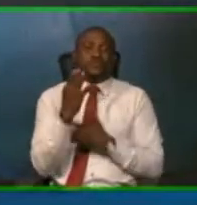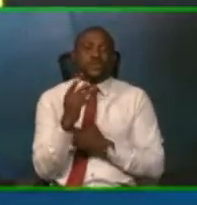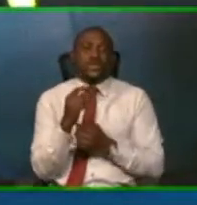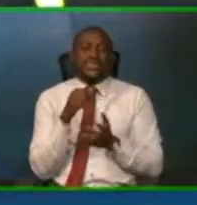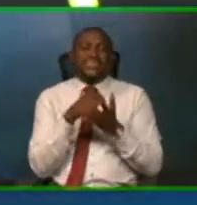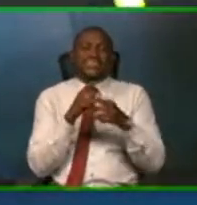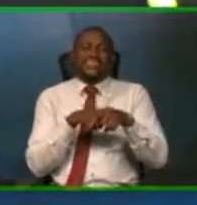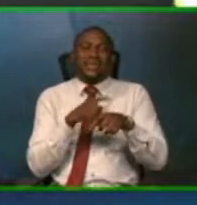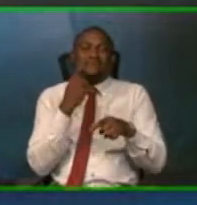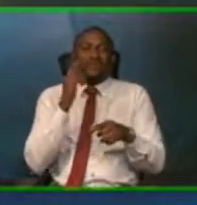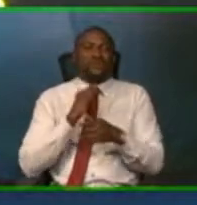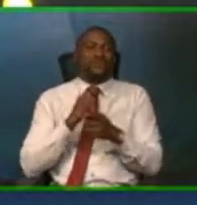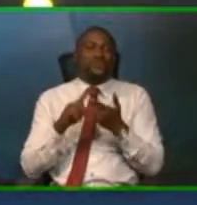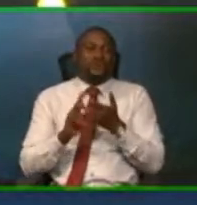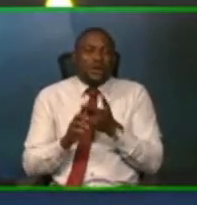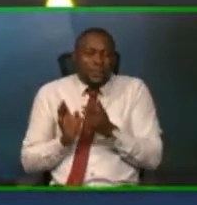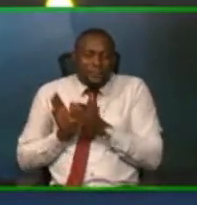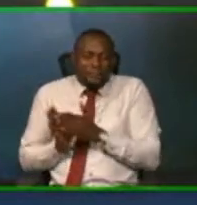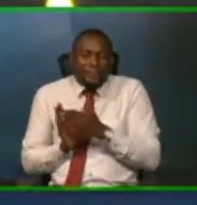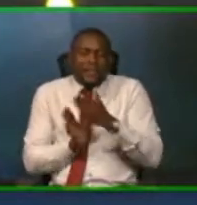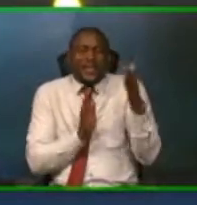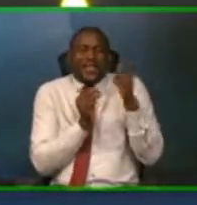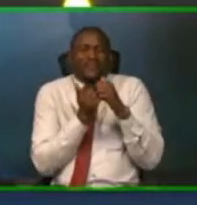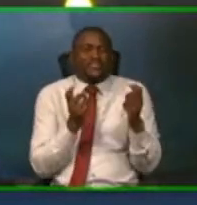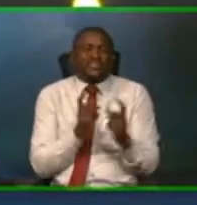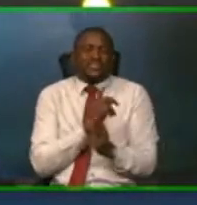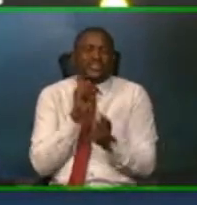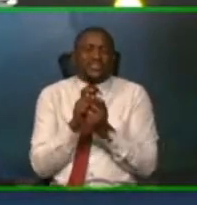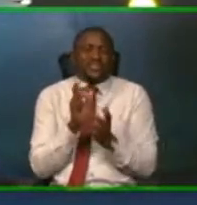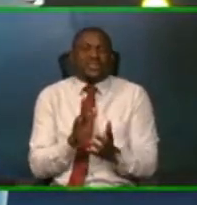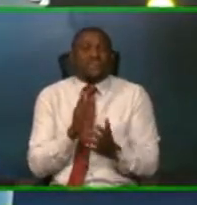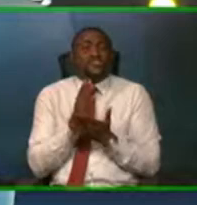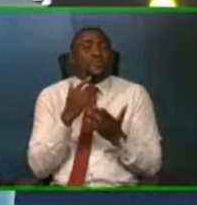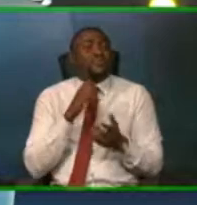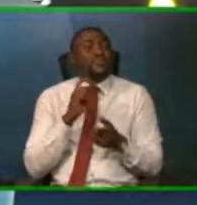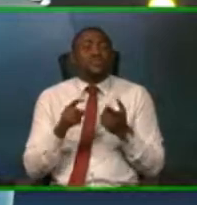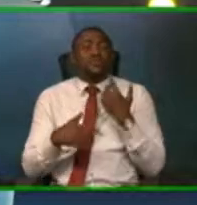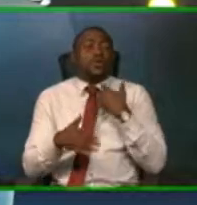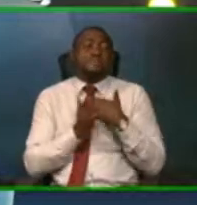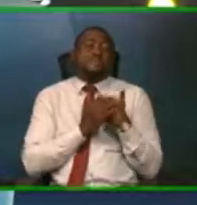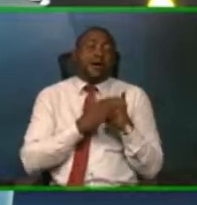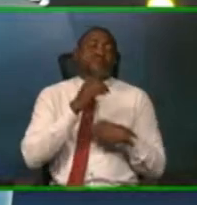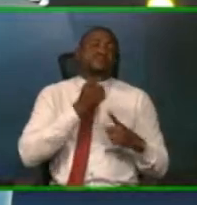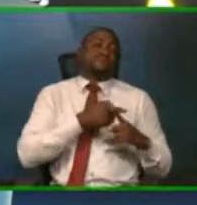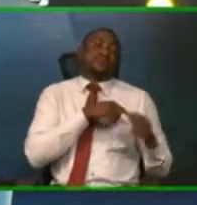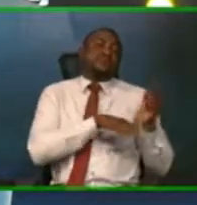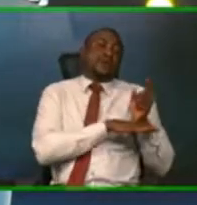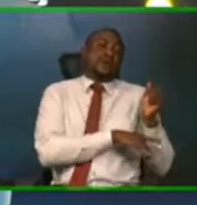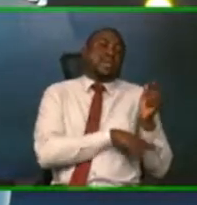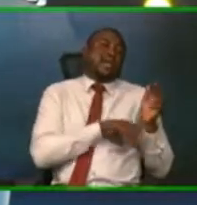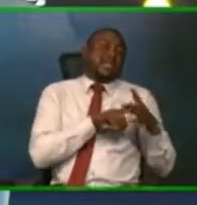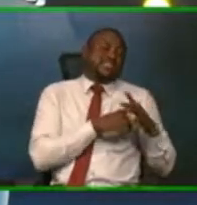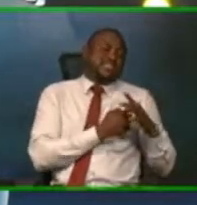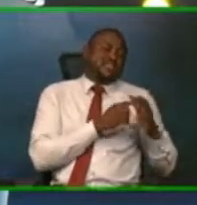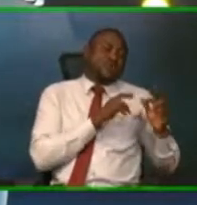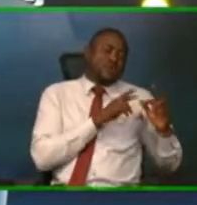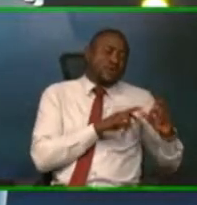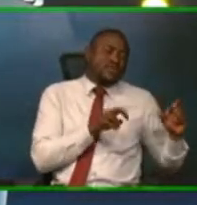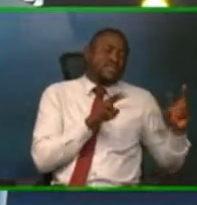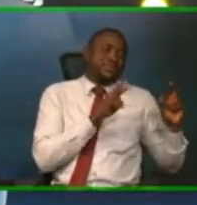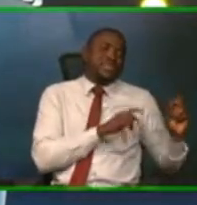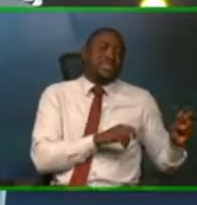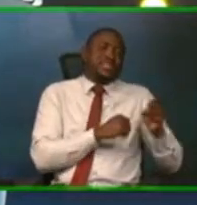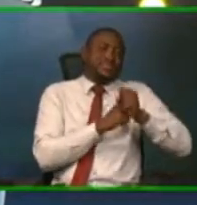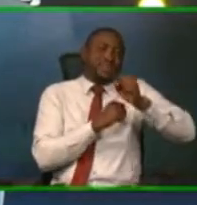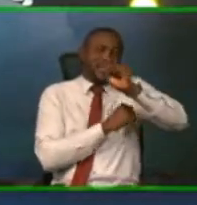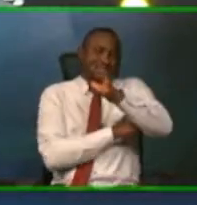to reset literally. Some of us may need to go back to the drawing board and begin to examine the pillars. The Bible